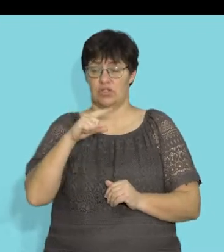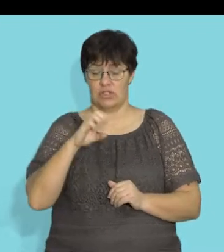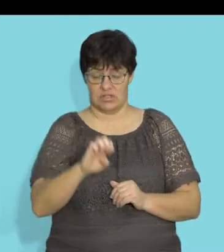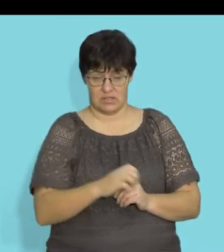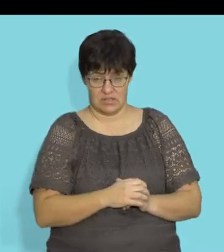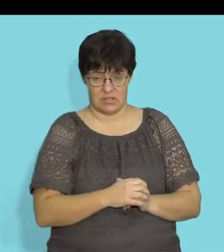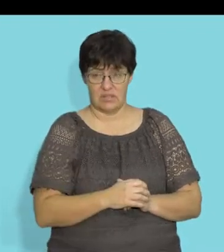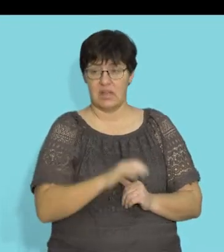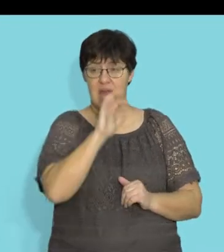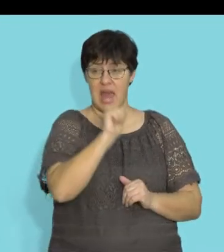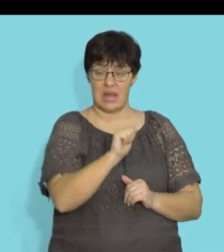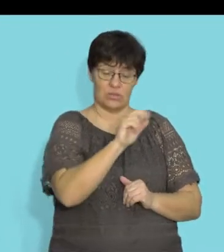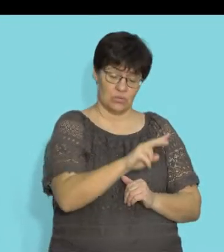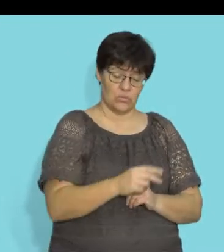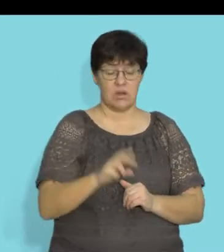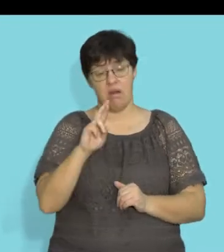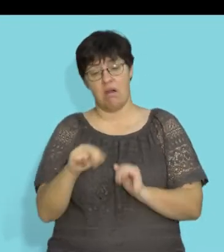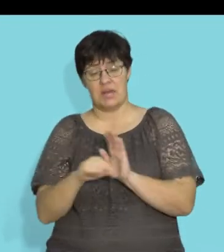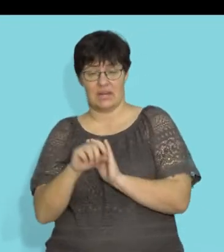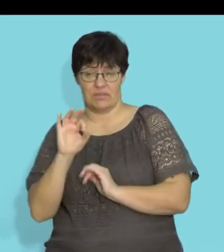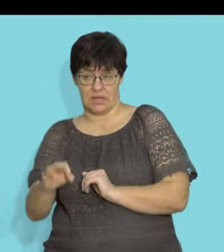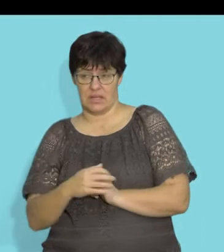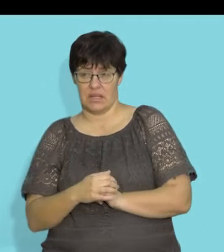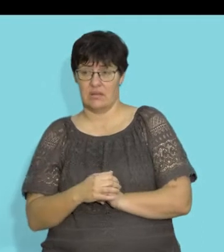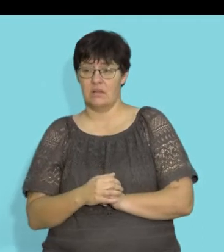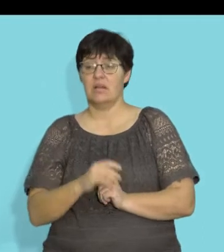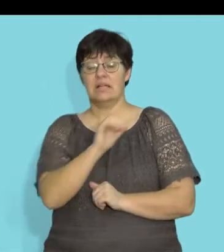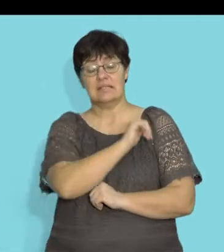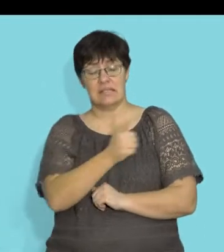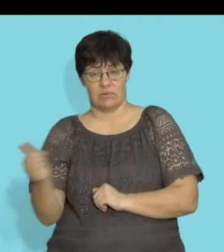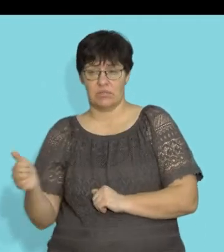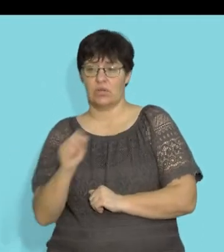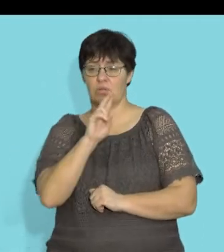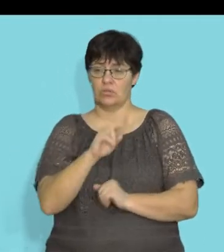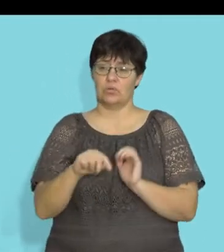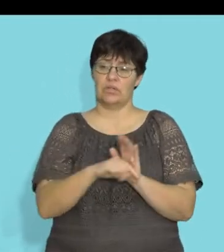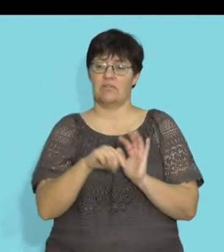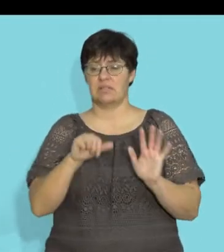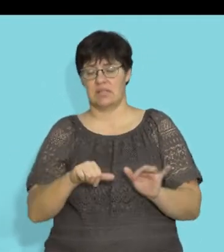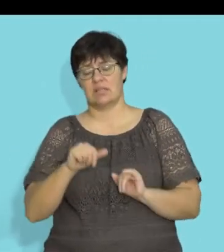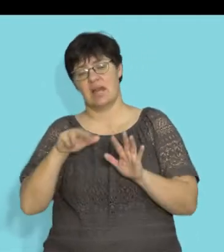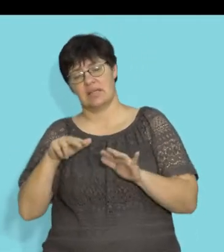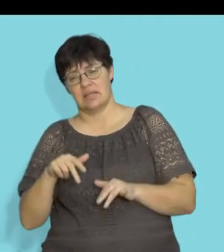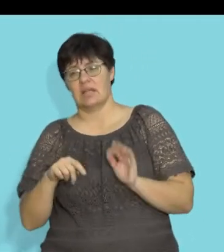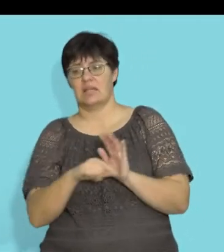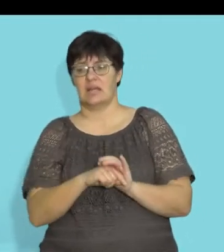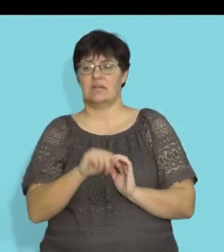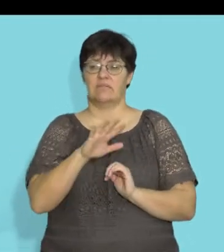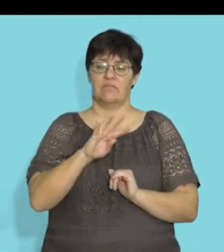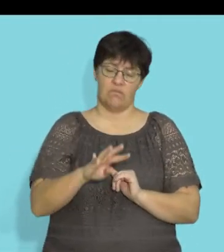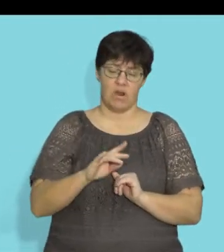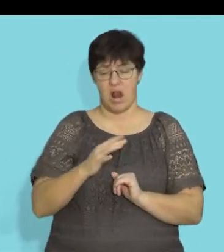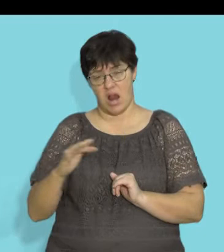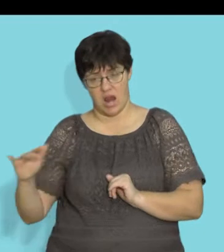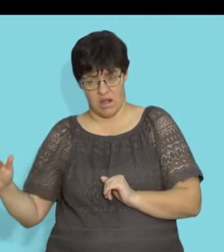we can see that if A is 2 and if R is -3, the sequence will be 2, -6, 18, -54, going